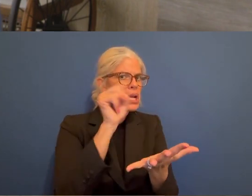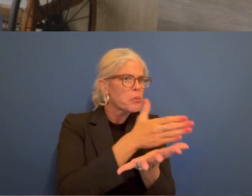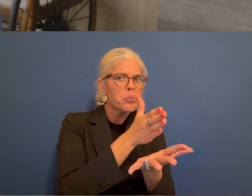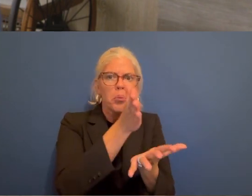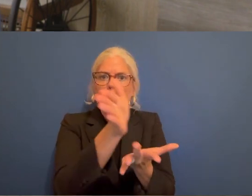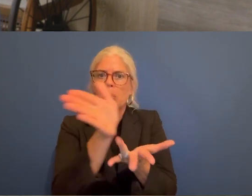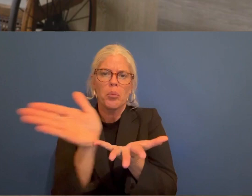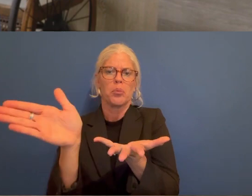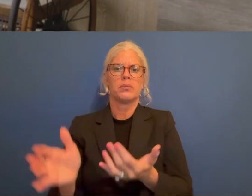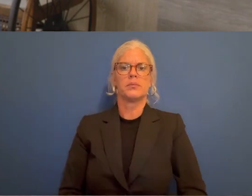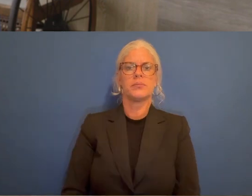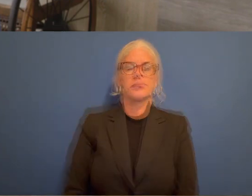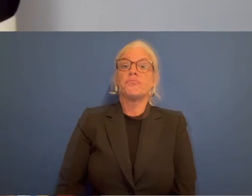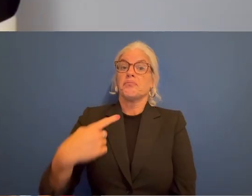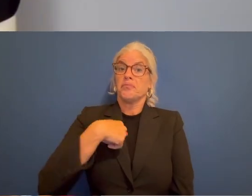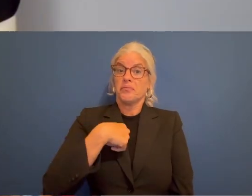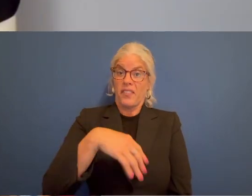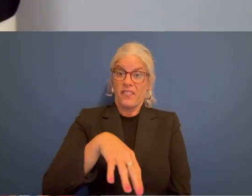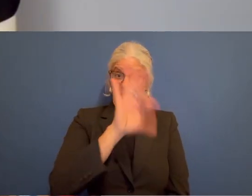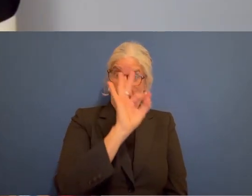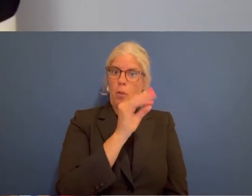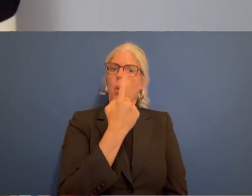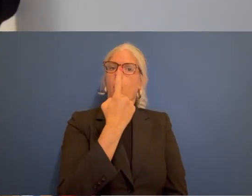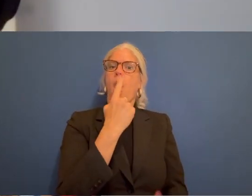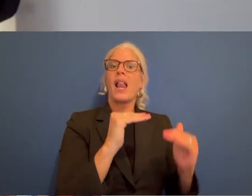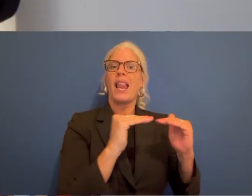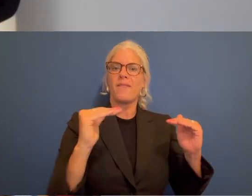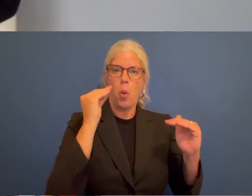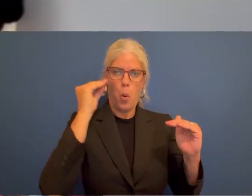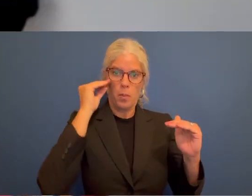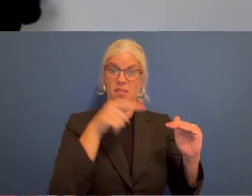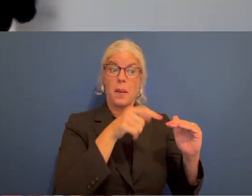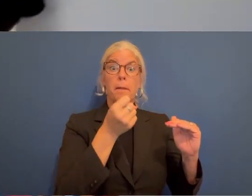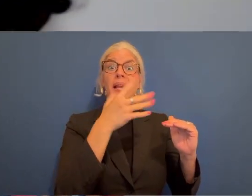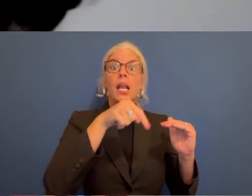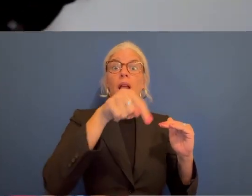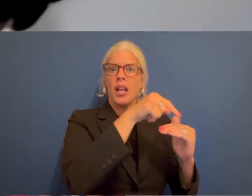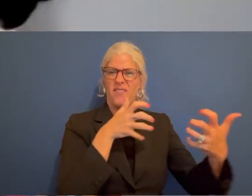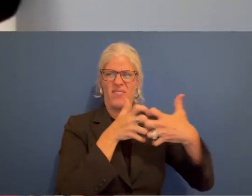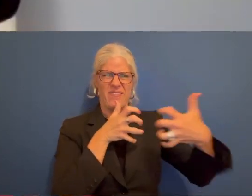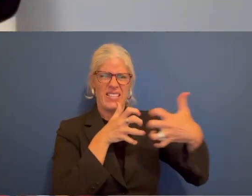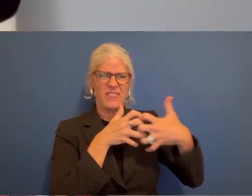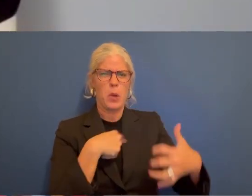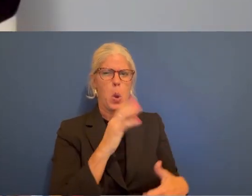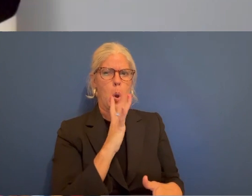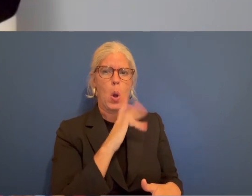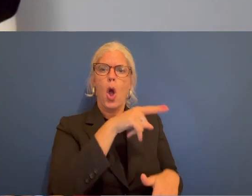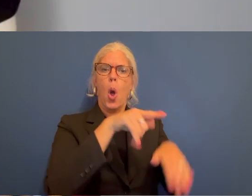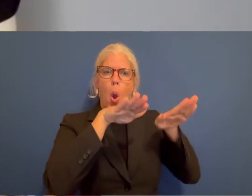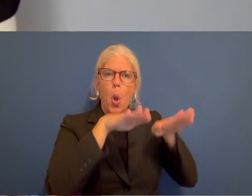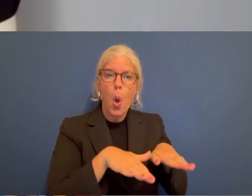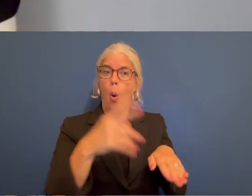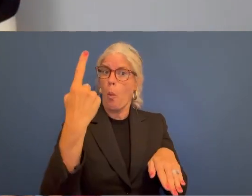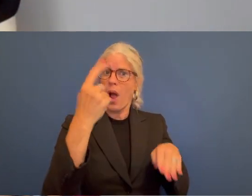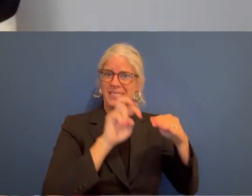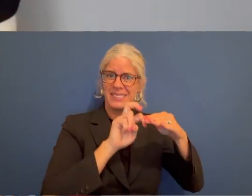finance agency to navigate the options. I was able to find a one-level home that met most of my requirements and very low one step to get